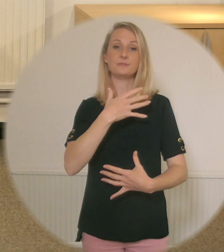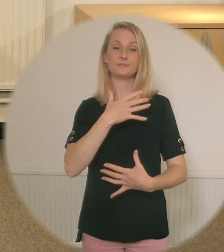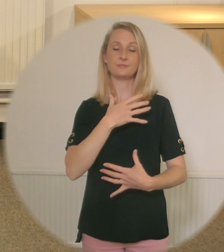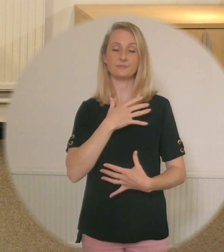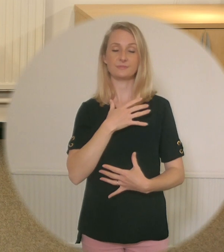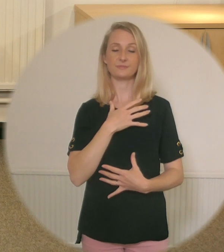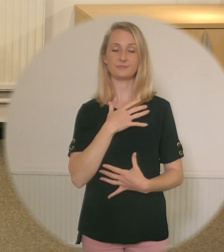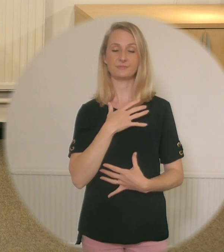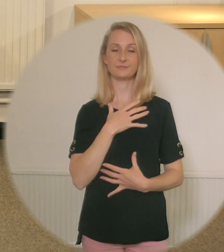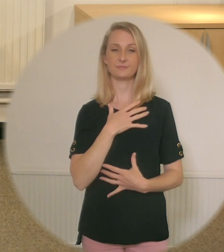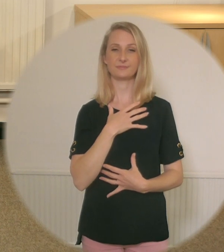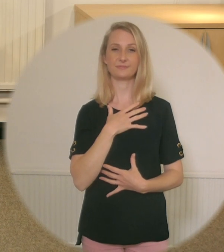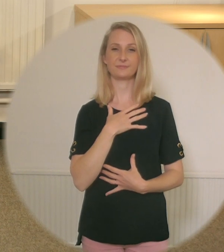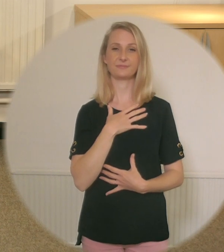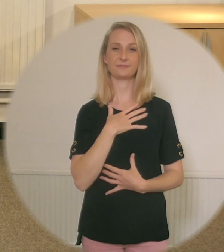Exhale.